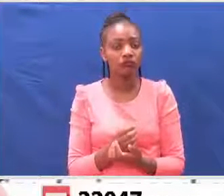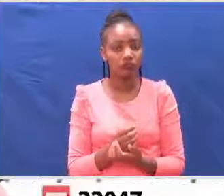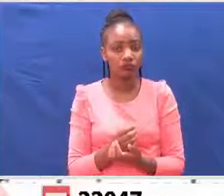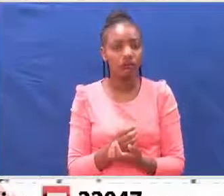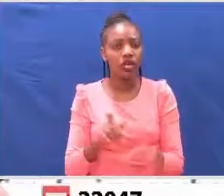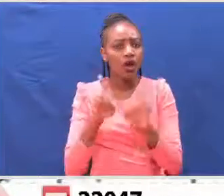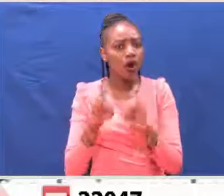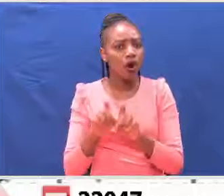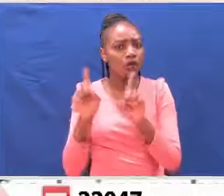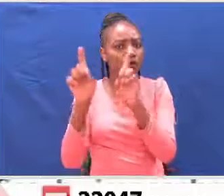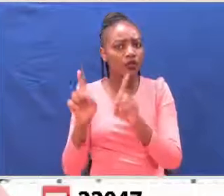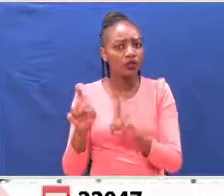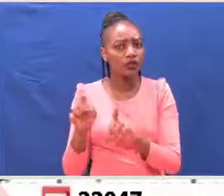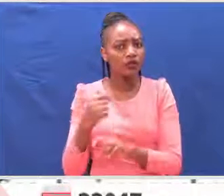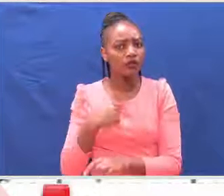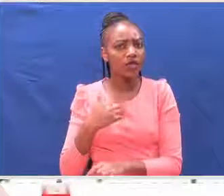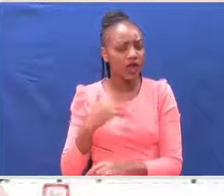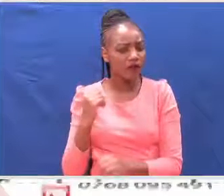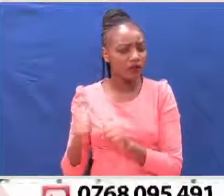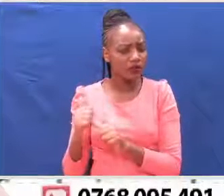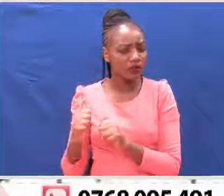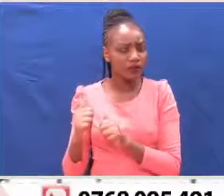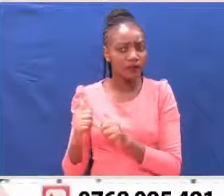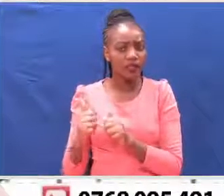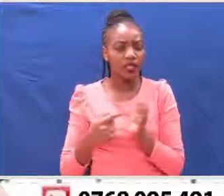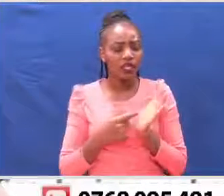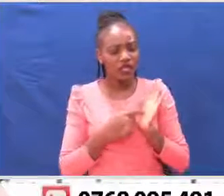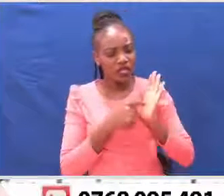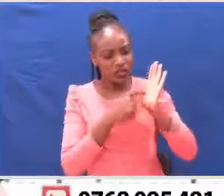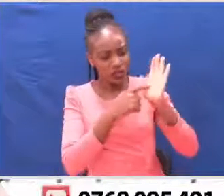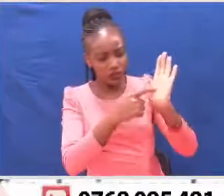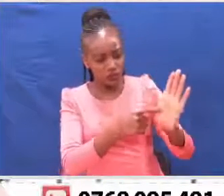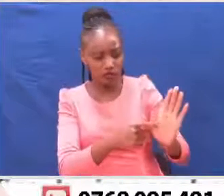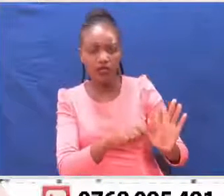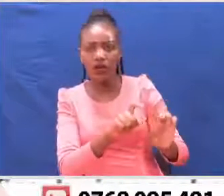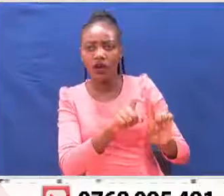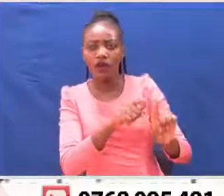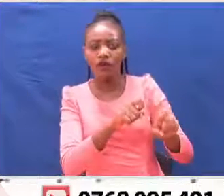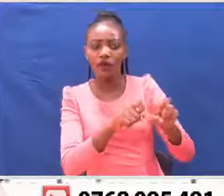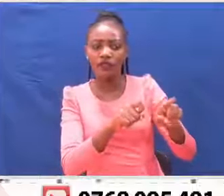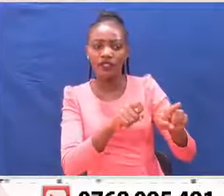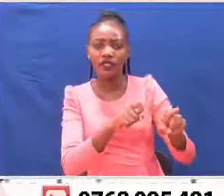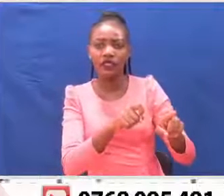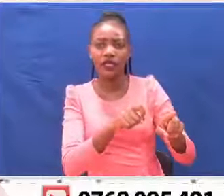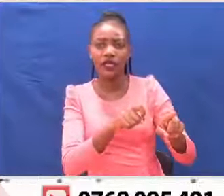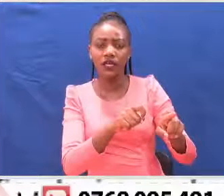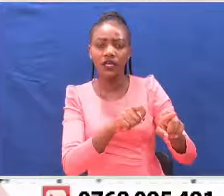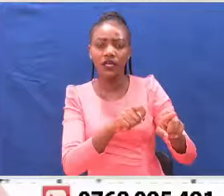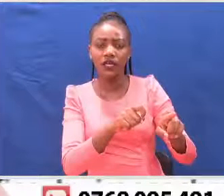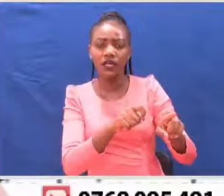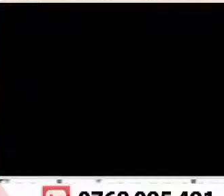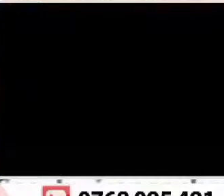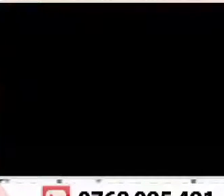The question that begs, it tells you that from this particular period of